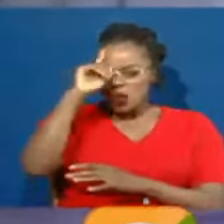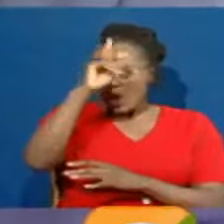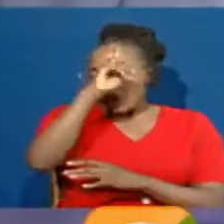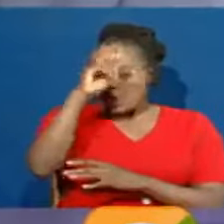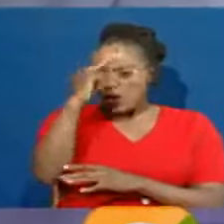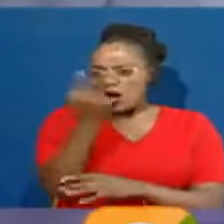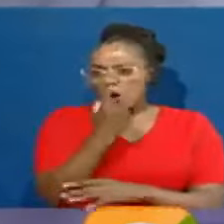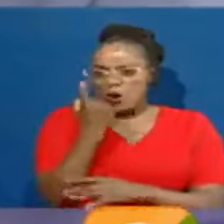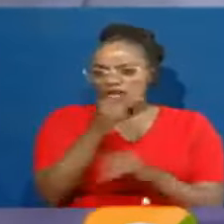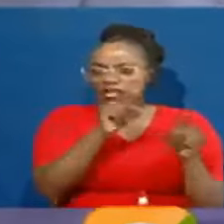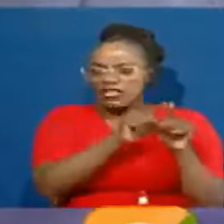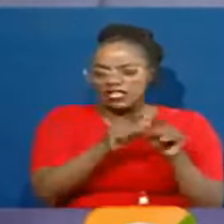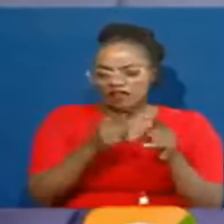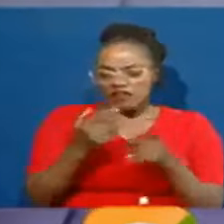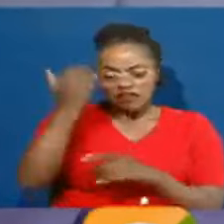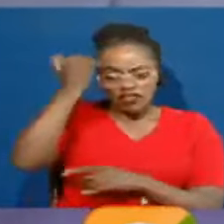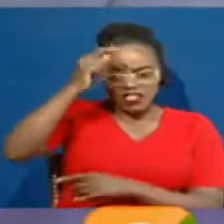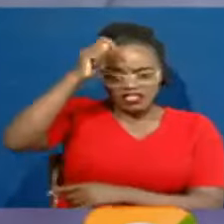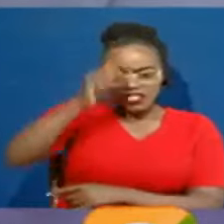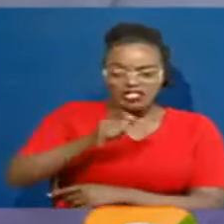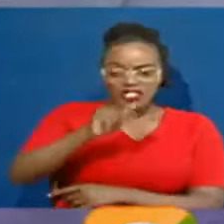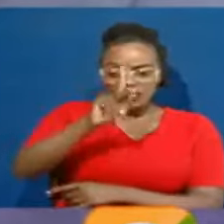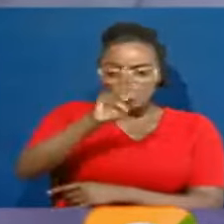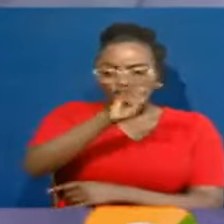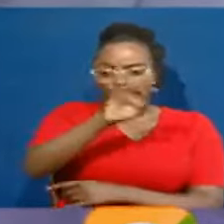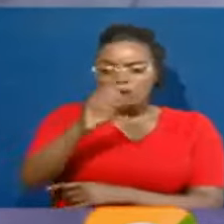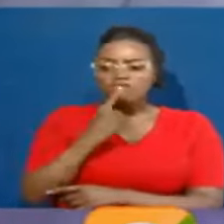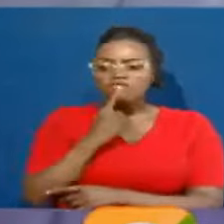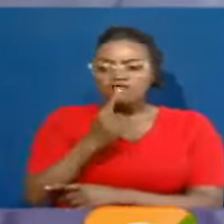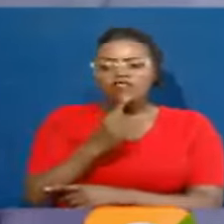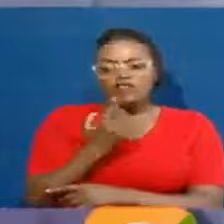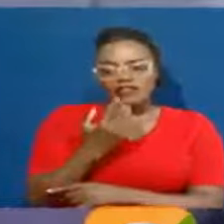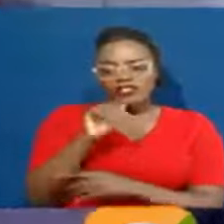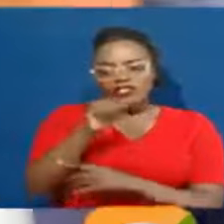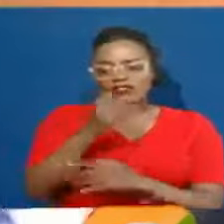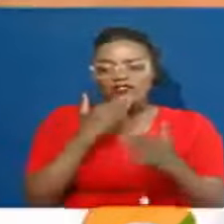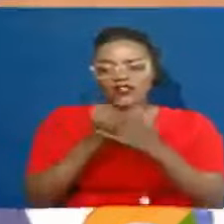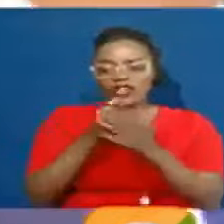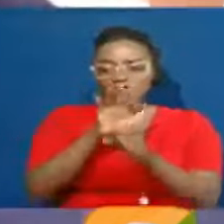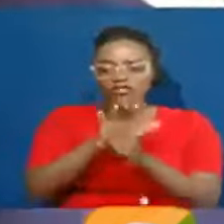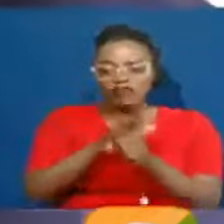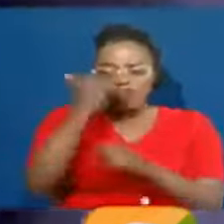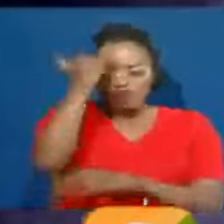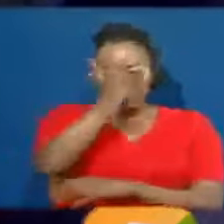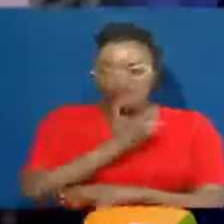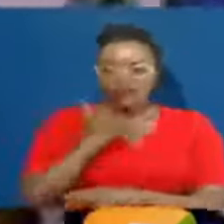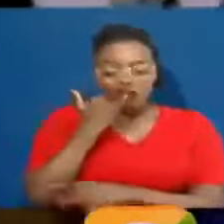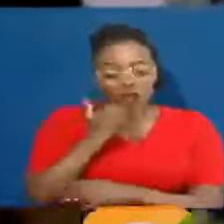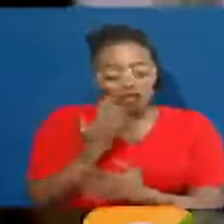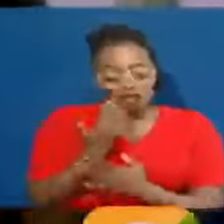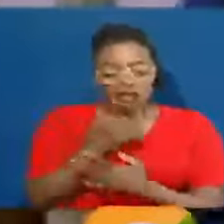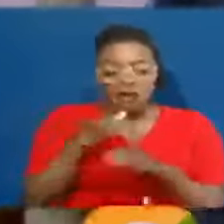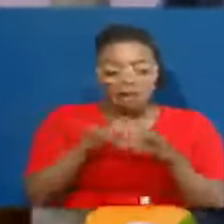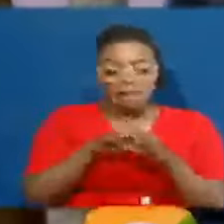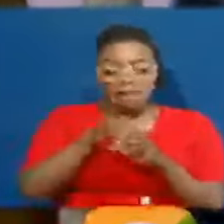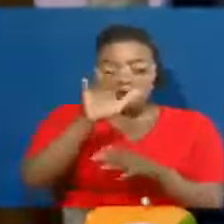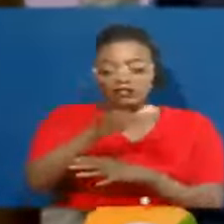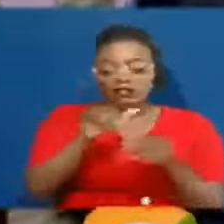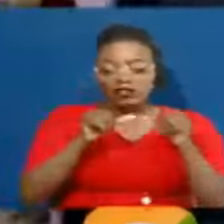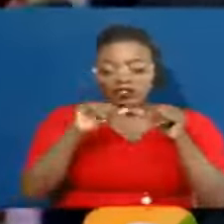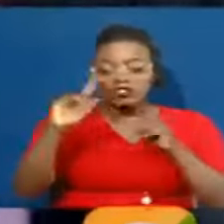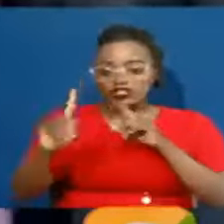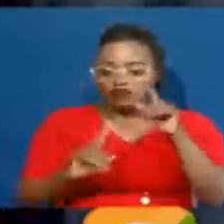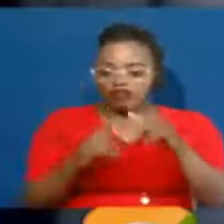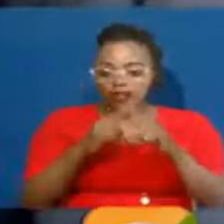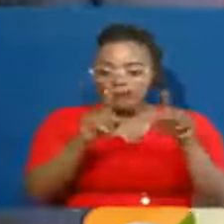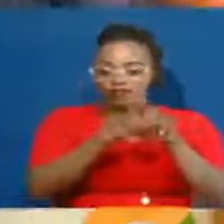like Justice Kome would say. Well, thank you. Thank you so much. Yvonne, members of Parliament continue to just come